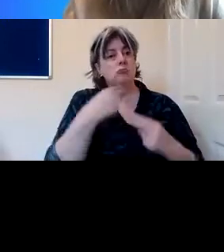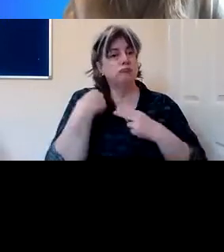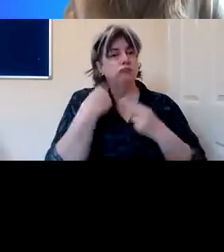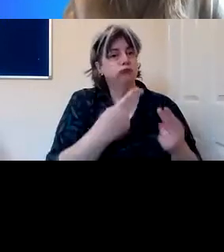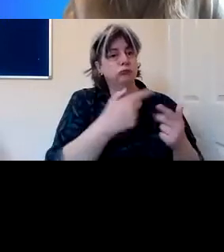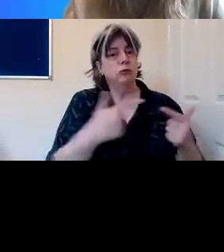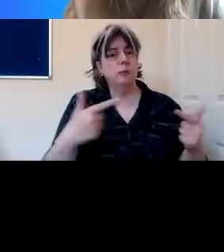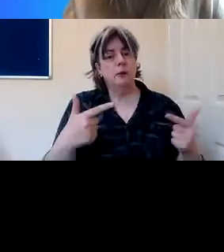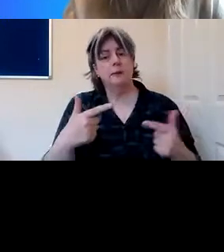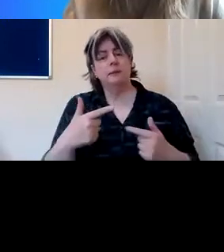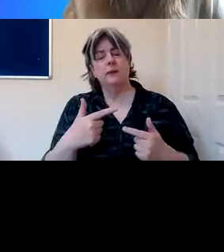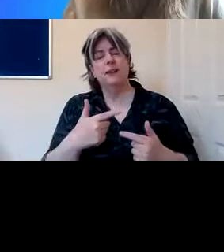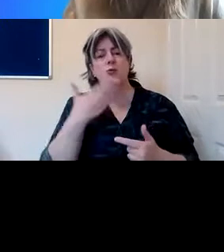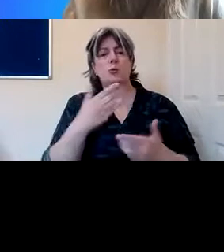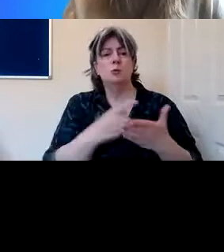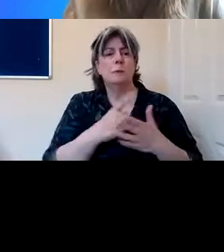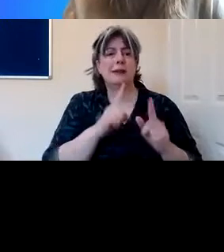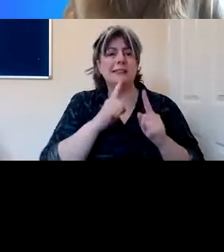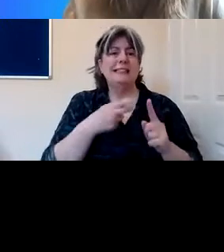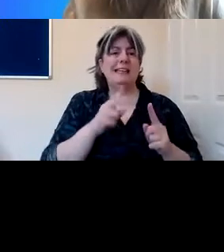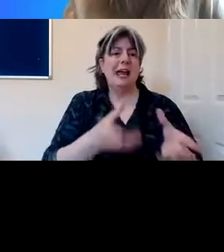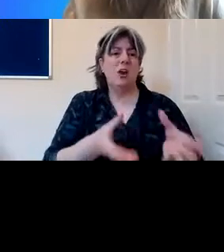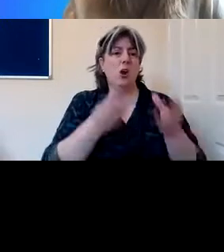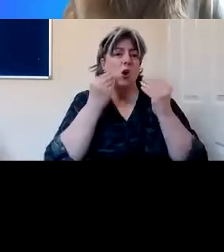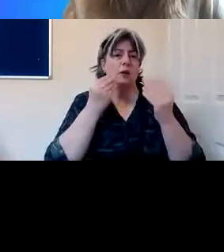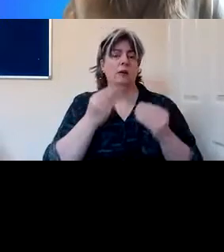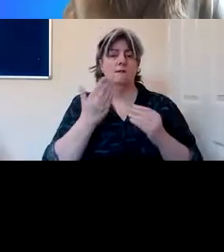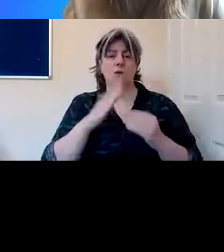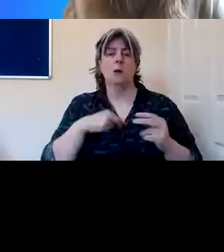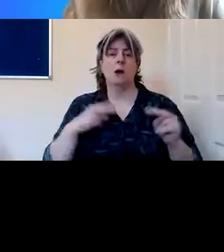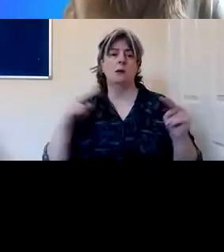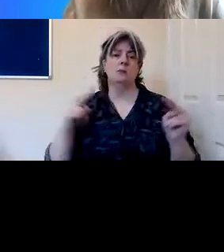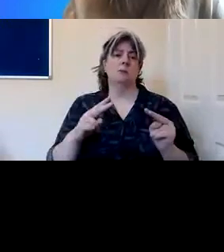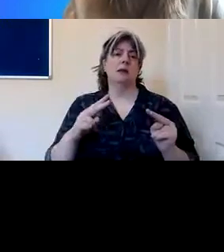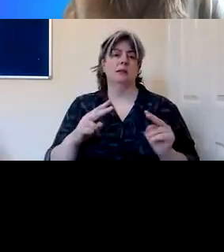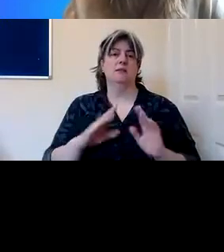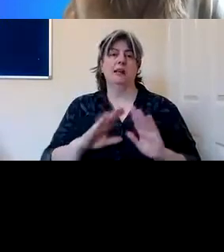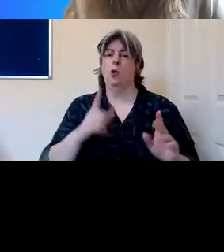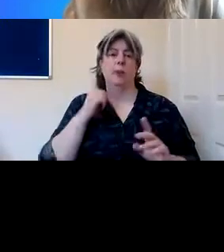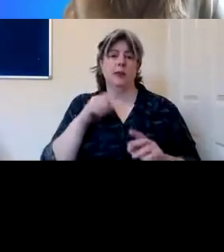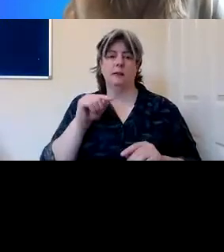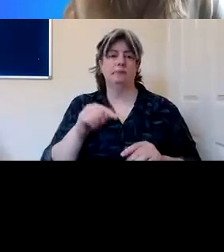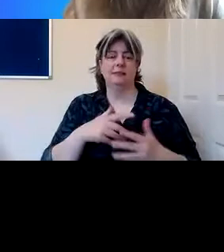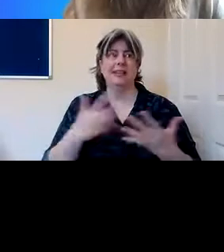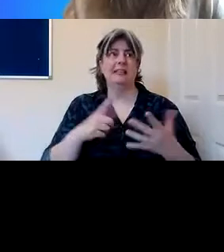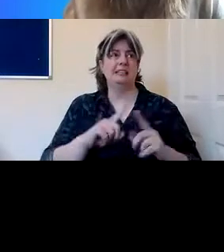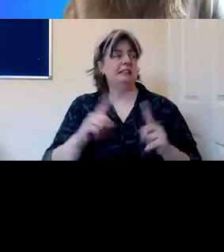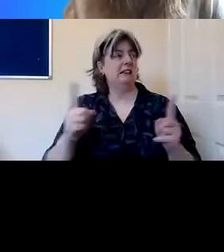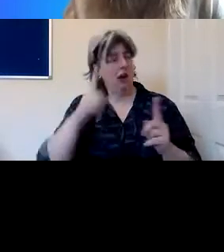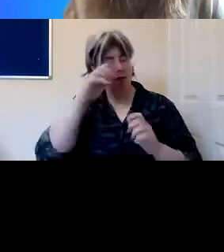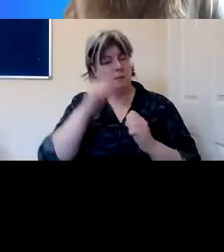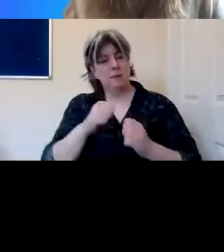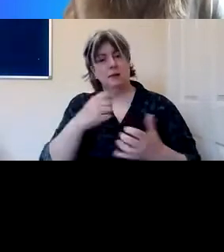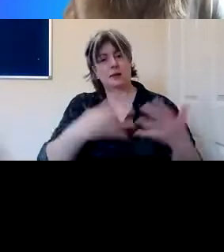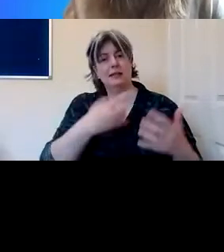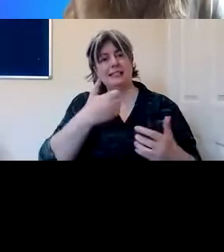being about teaching and learning. Well, I suppose from my perspective, and I don't think this is any different, because I remember, you know, when my father was a head teacher in the 1960s,